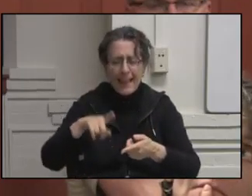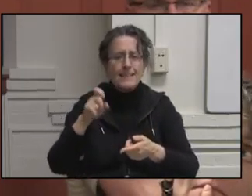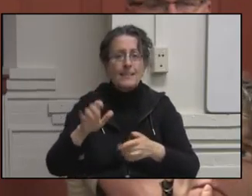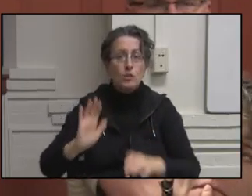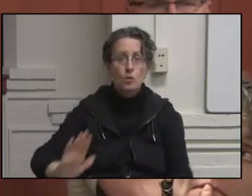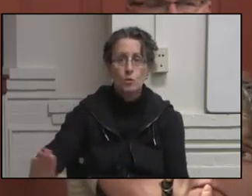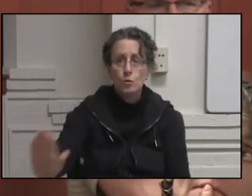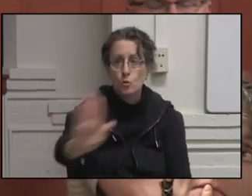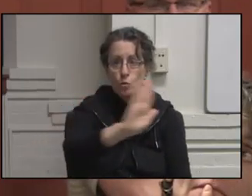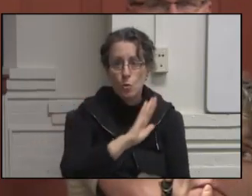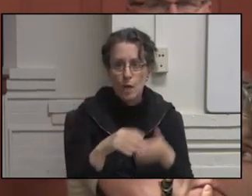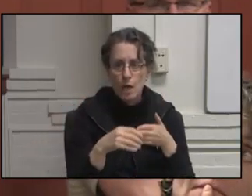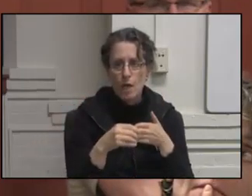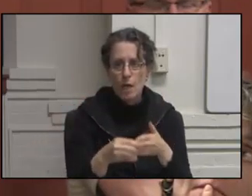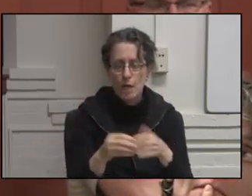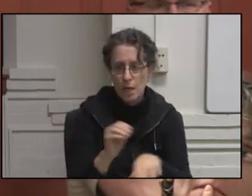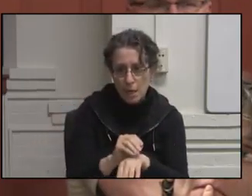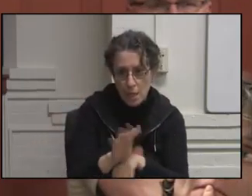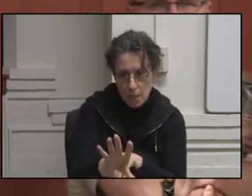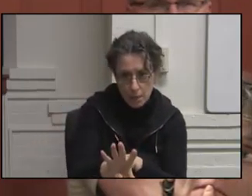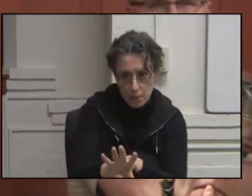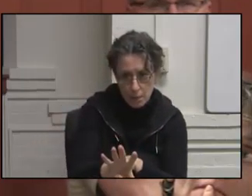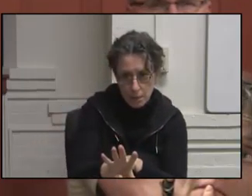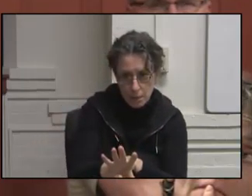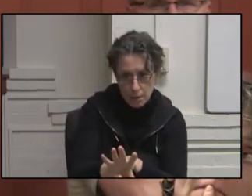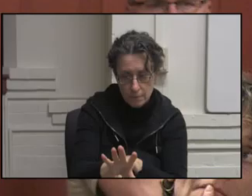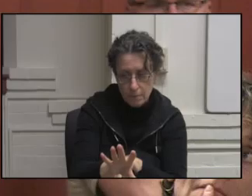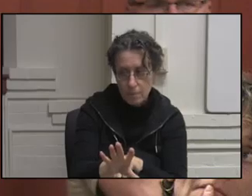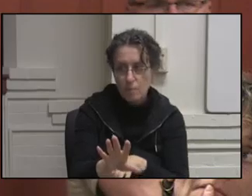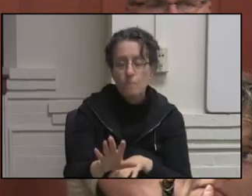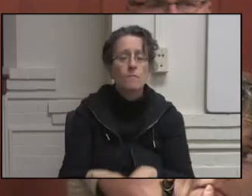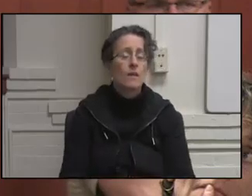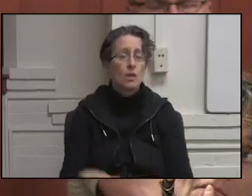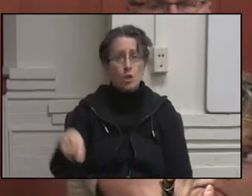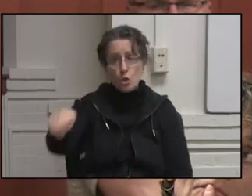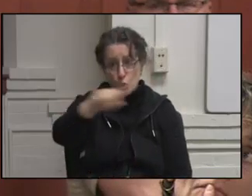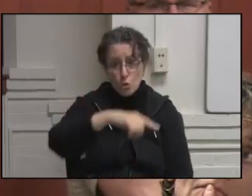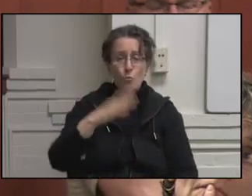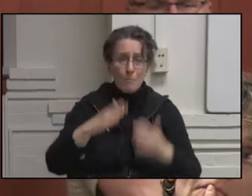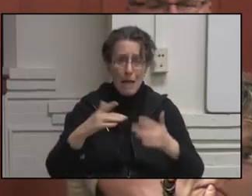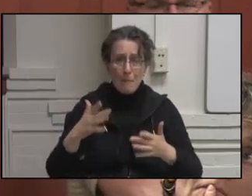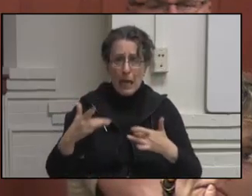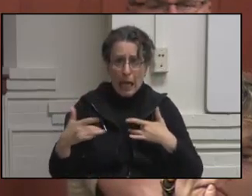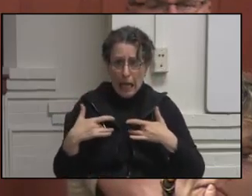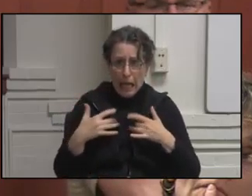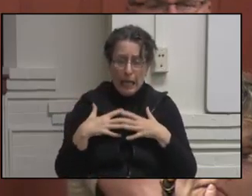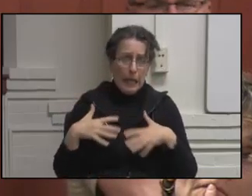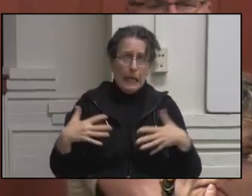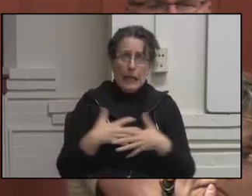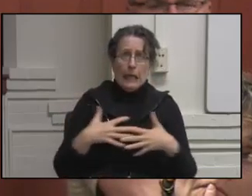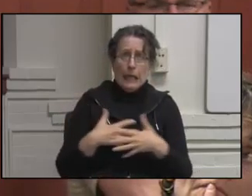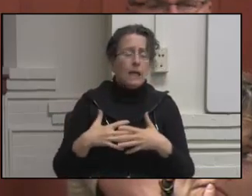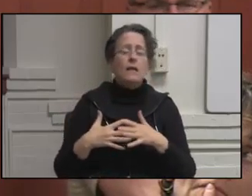hope that you put fears aside and take some